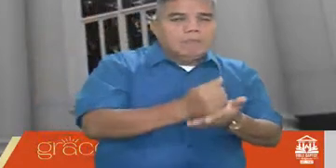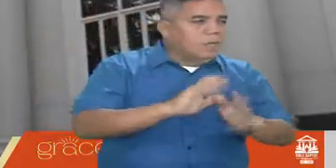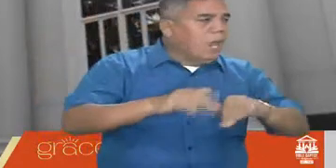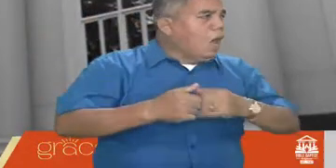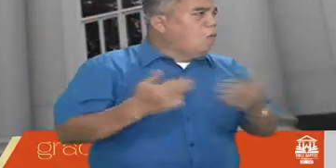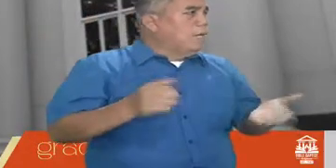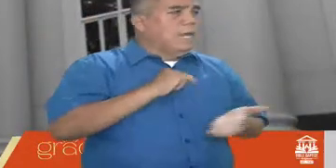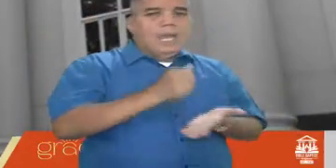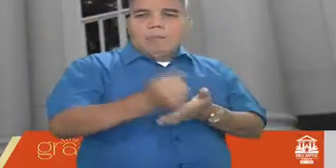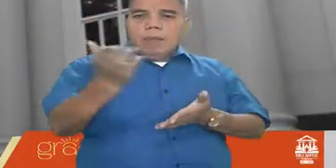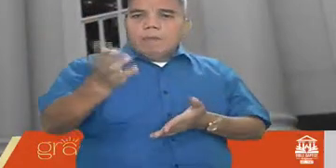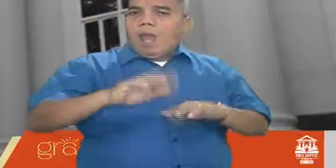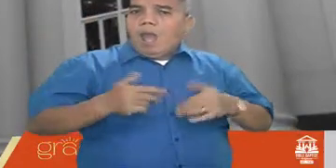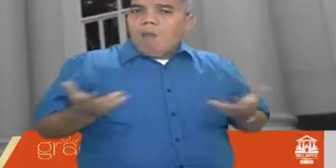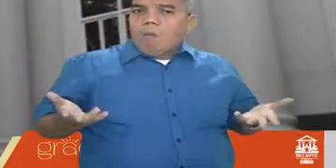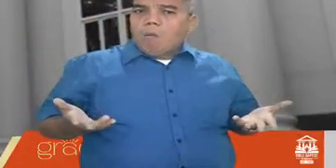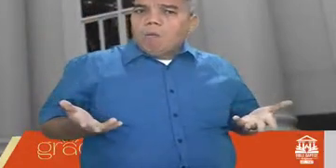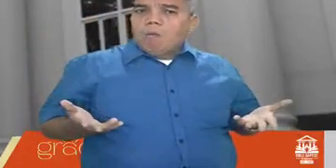Mangita siya pagi.